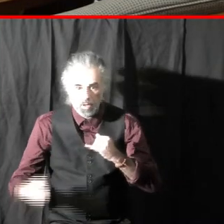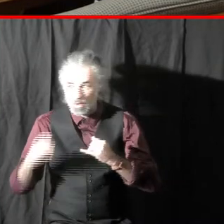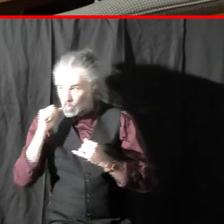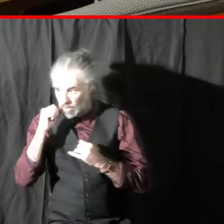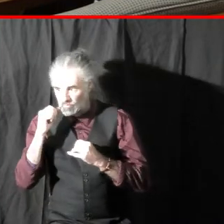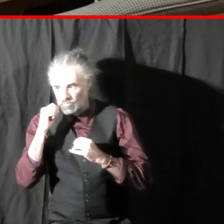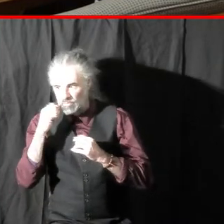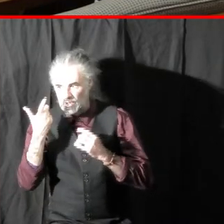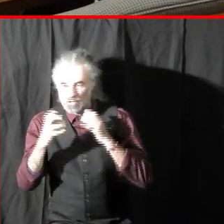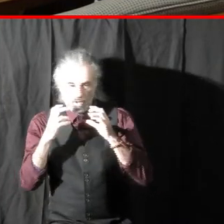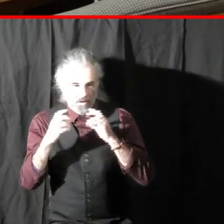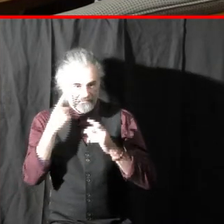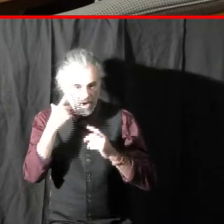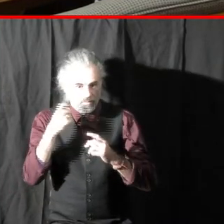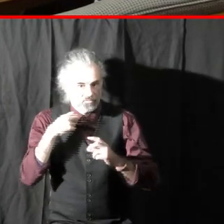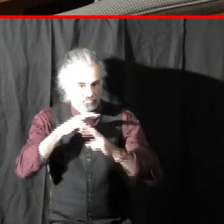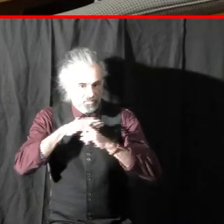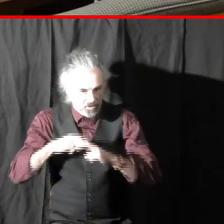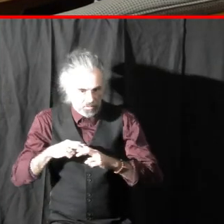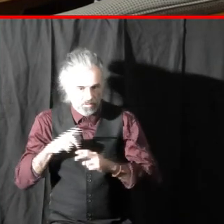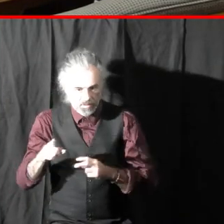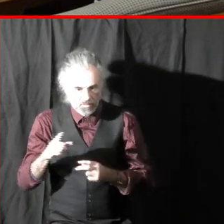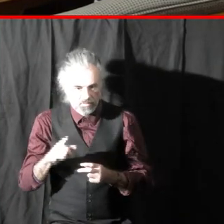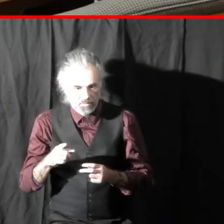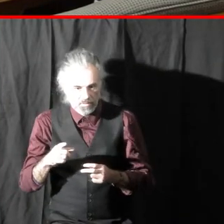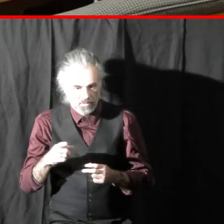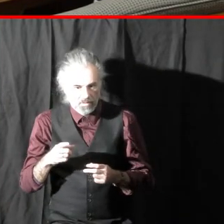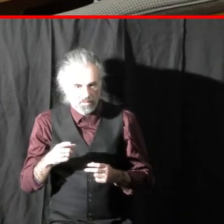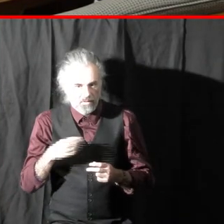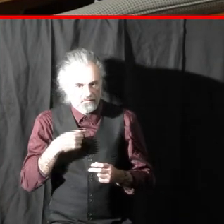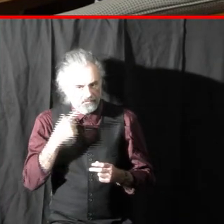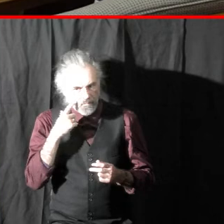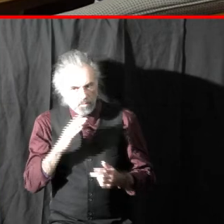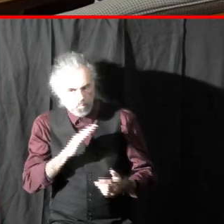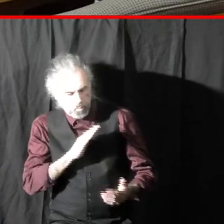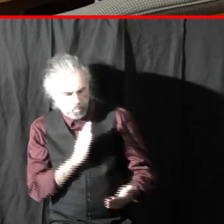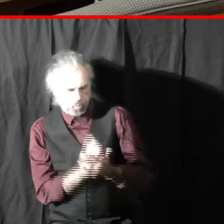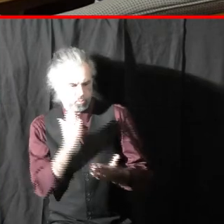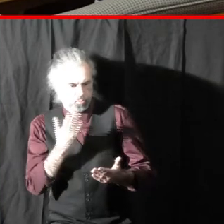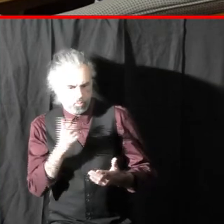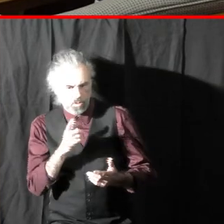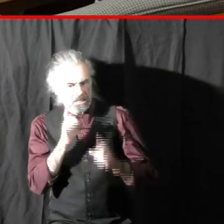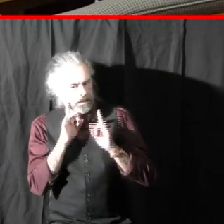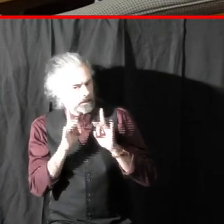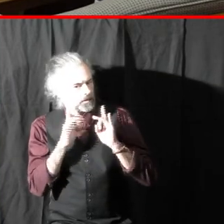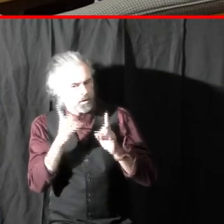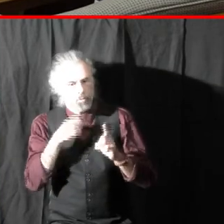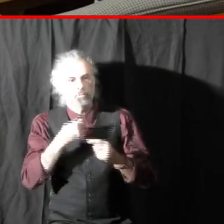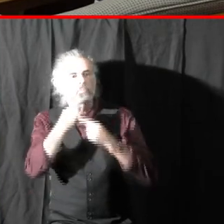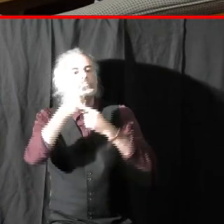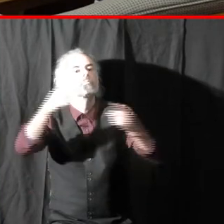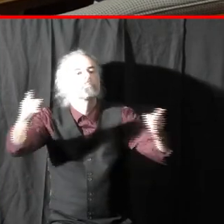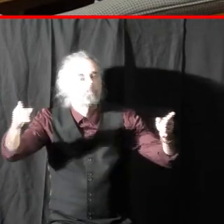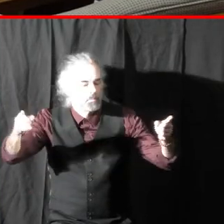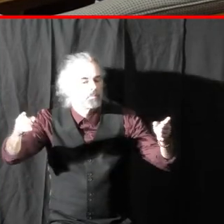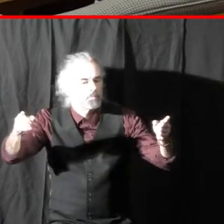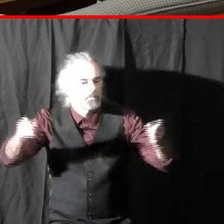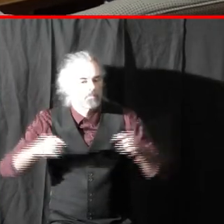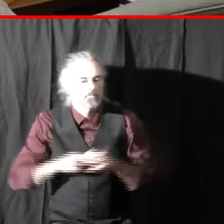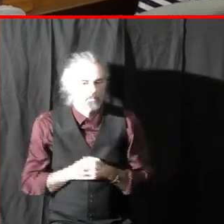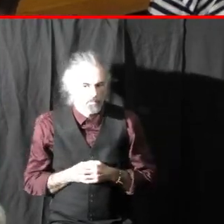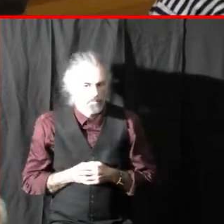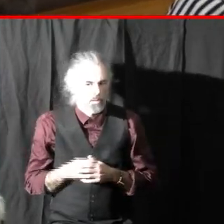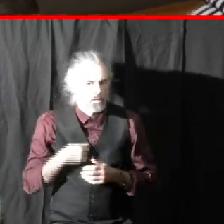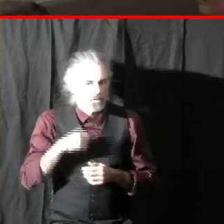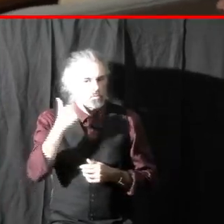researching, it's pretty good if she has another week to actually find out exactly what she wants to say and be more careful with it. Yeah. Okay. So we're thinking a good